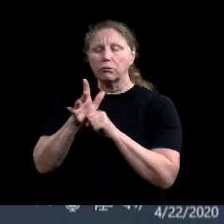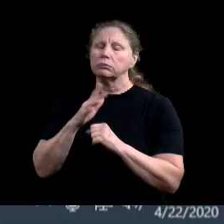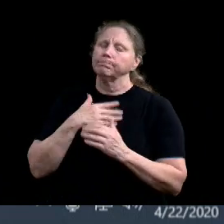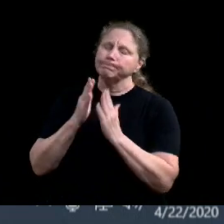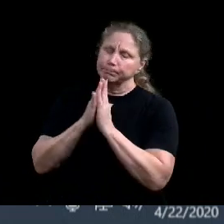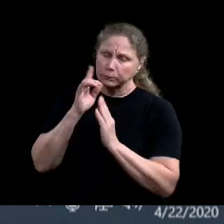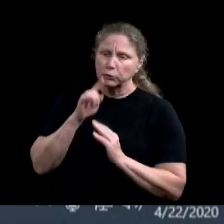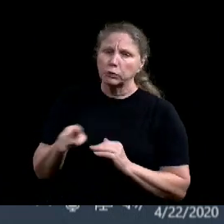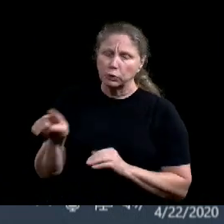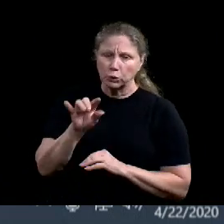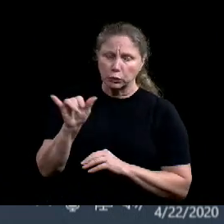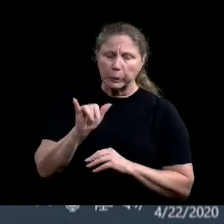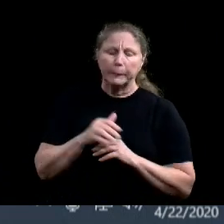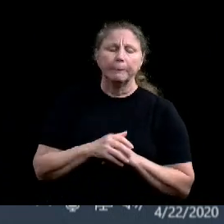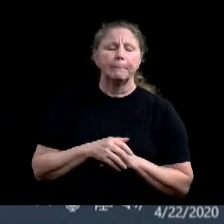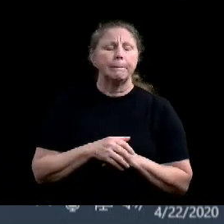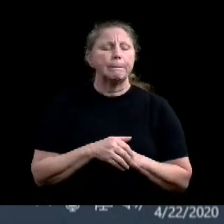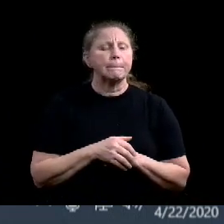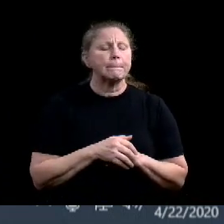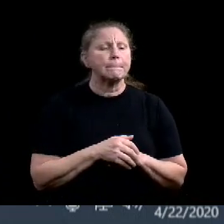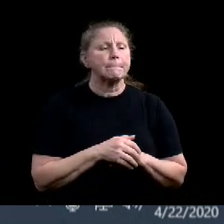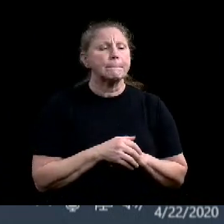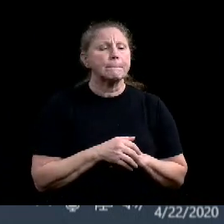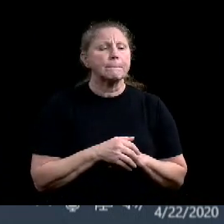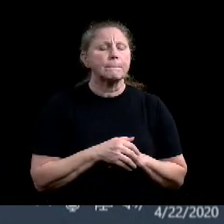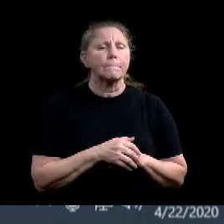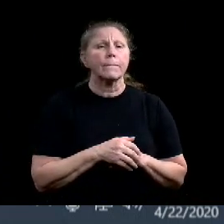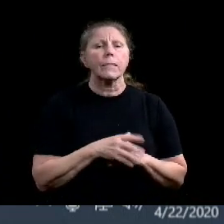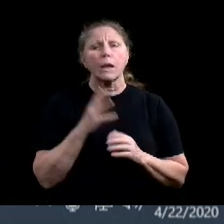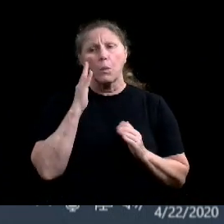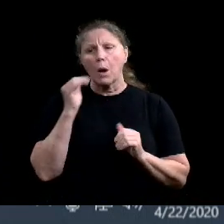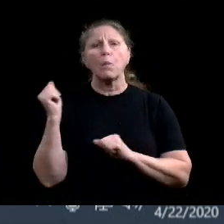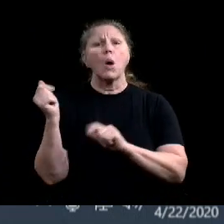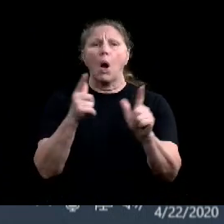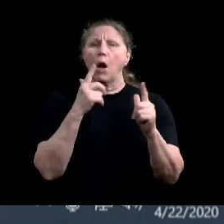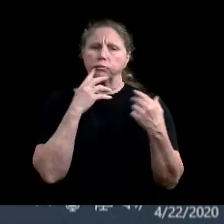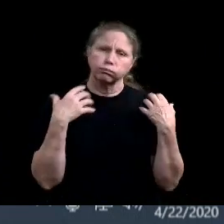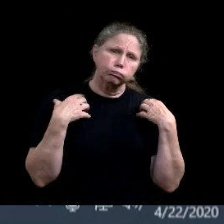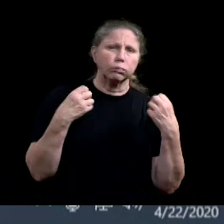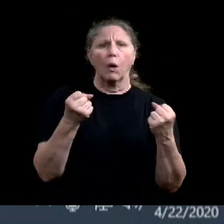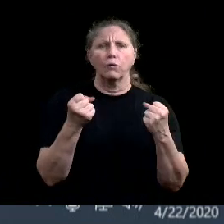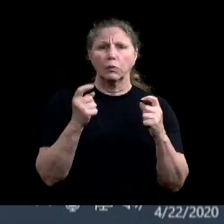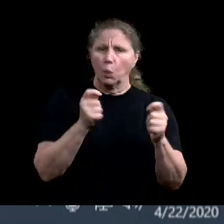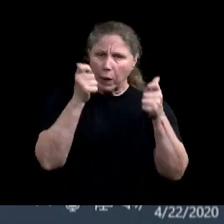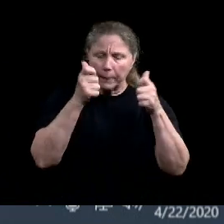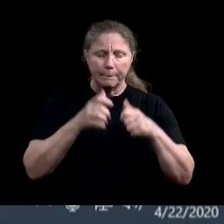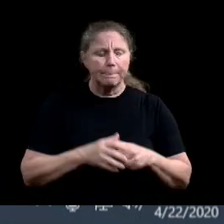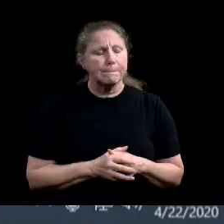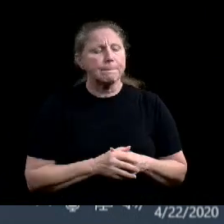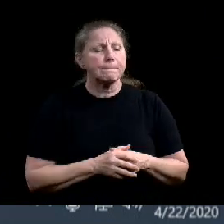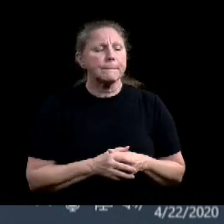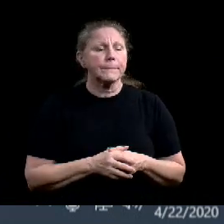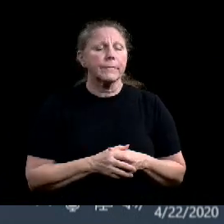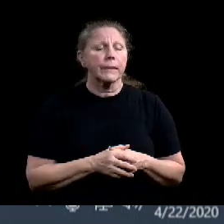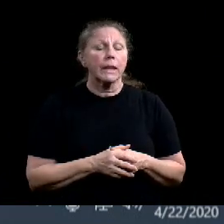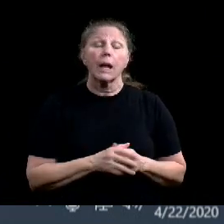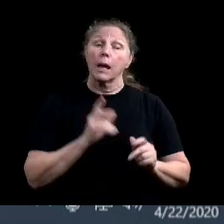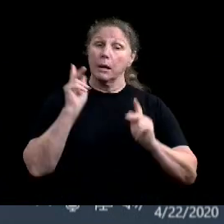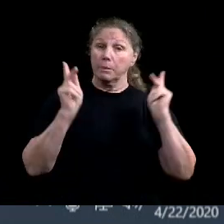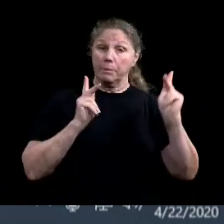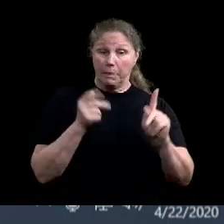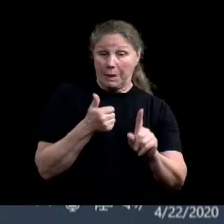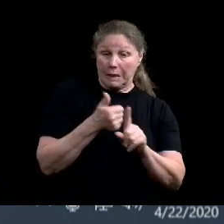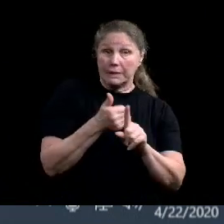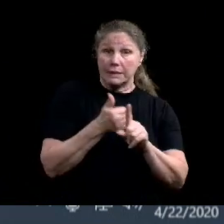wish them a speedy recovery. We're very thankful for all those that are back on their feet and after contracting